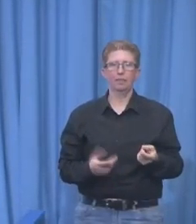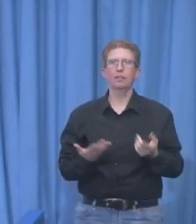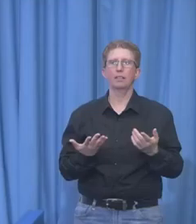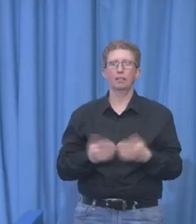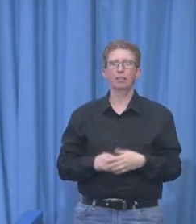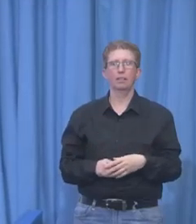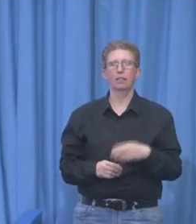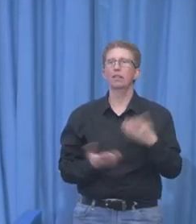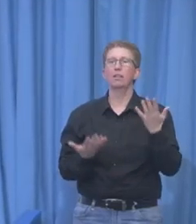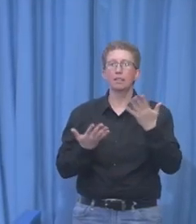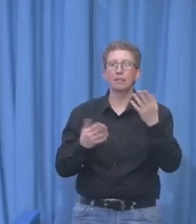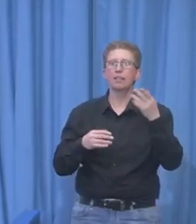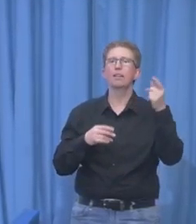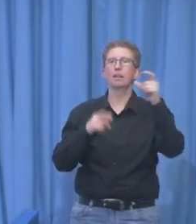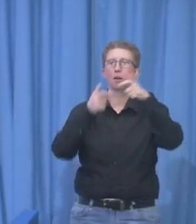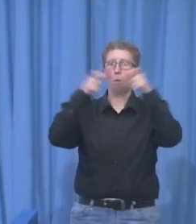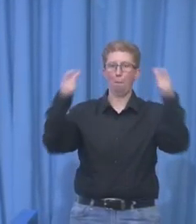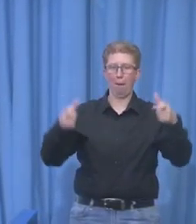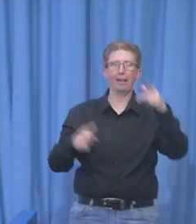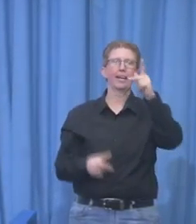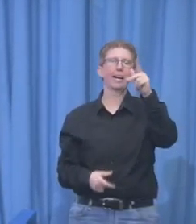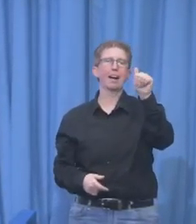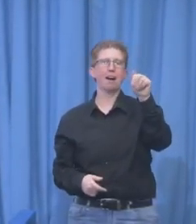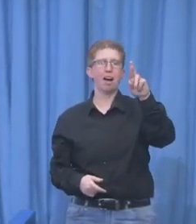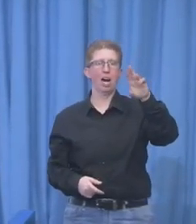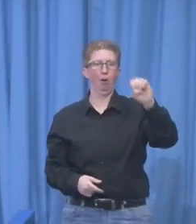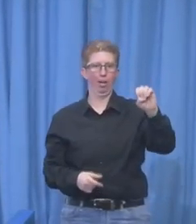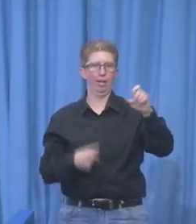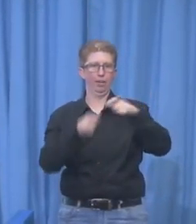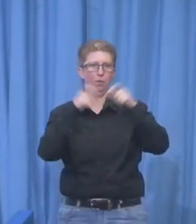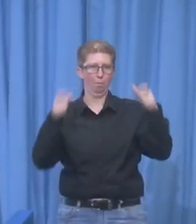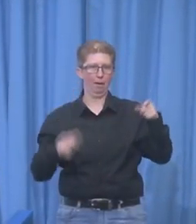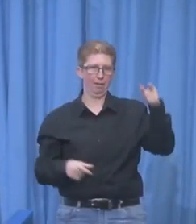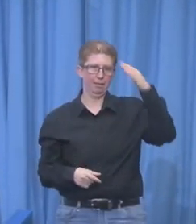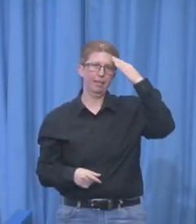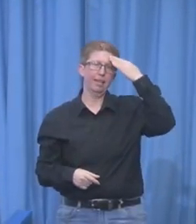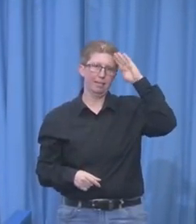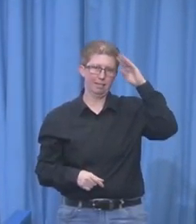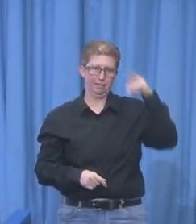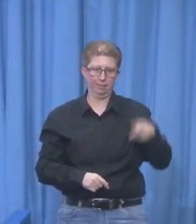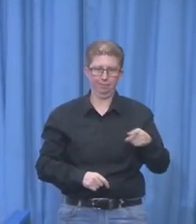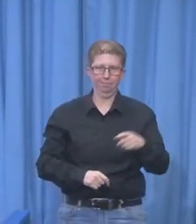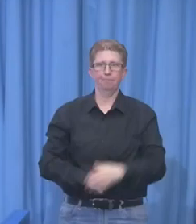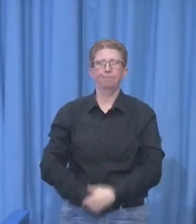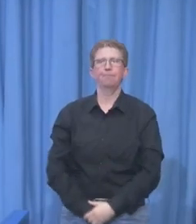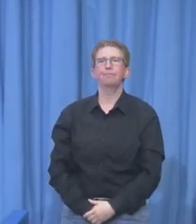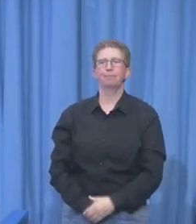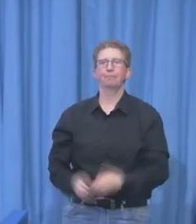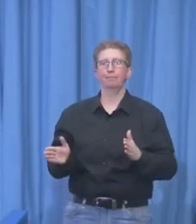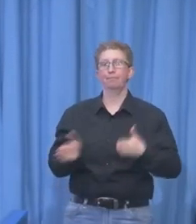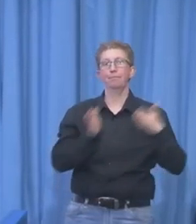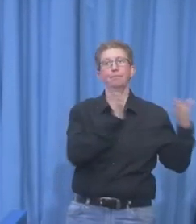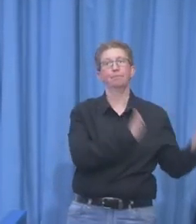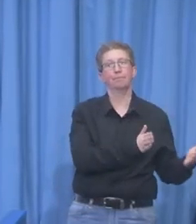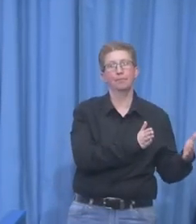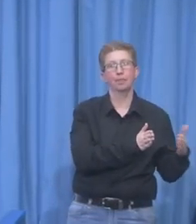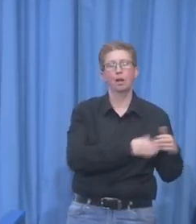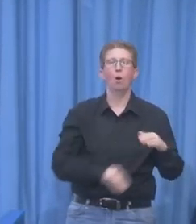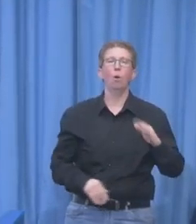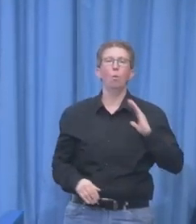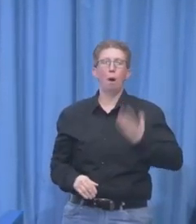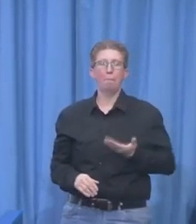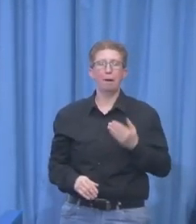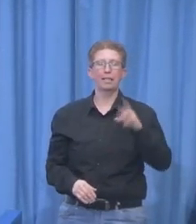search project. Project search. Yeah. Erin RIEHLE. From